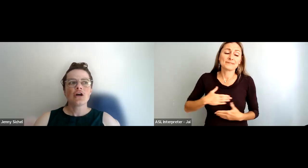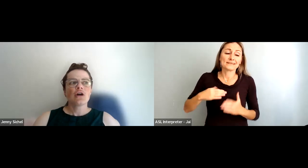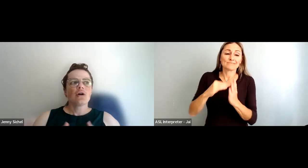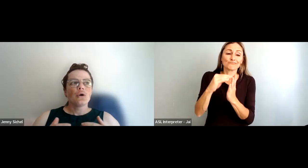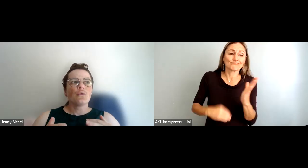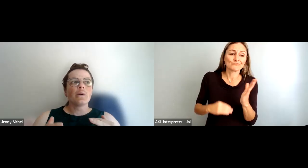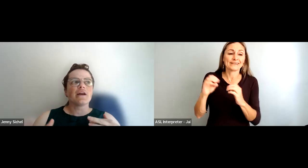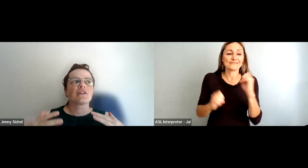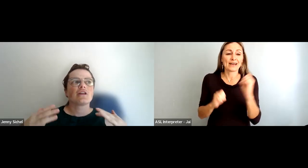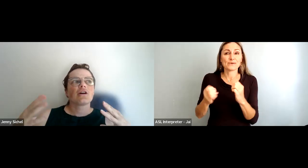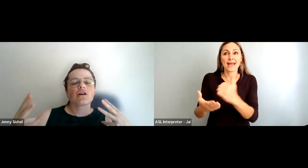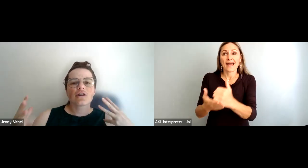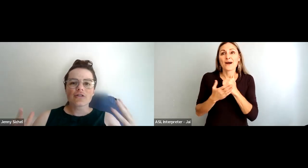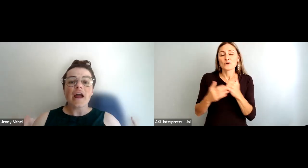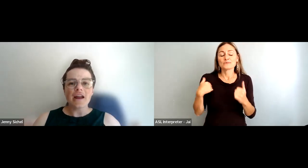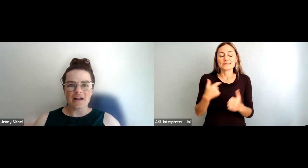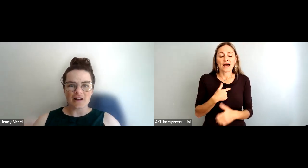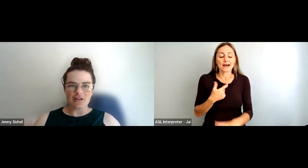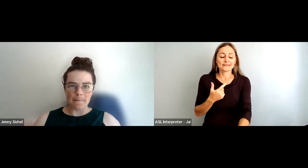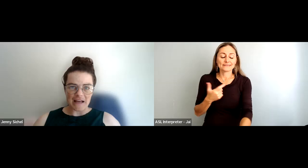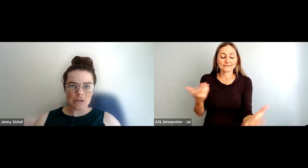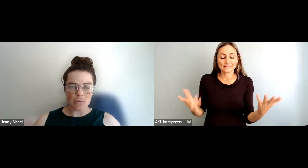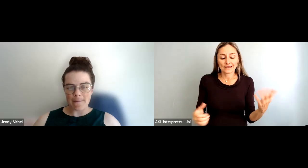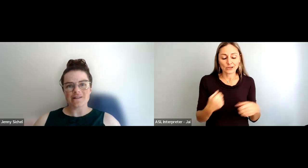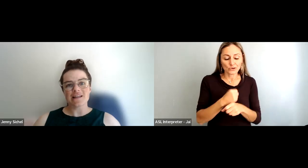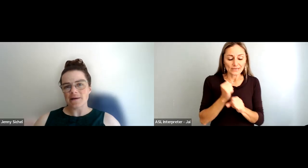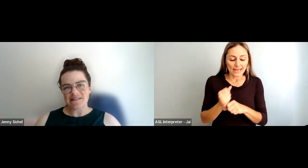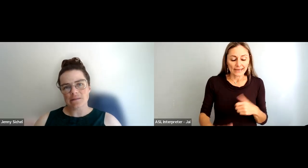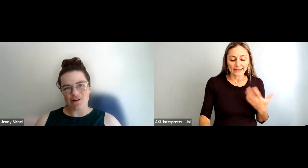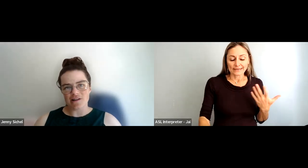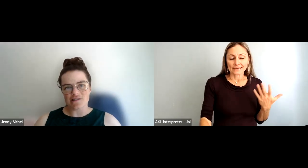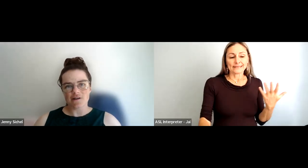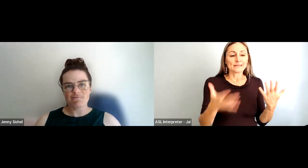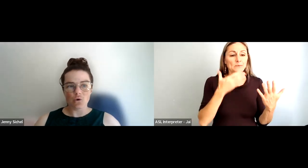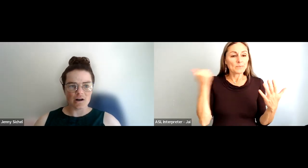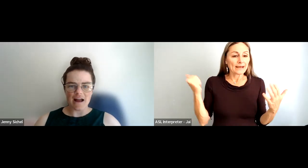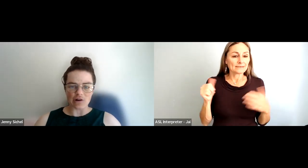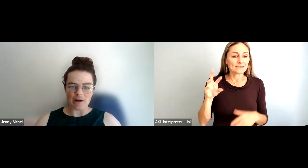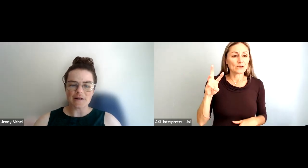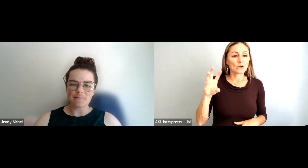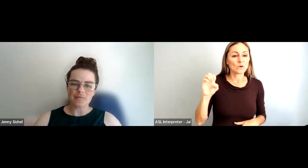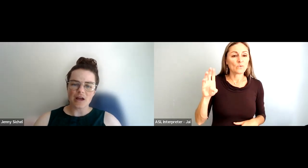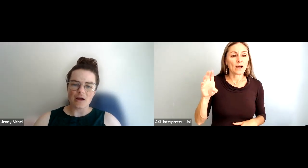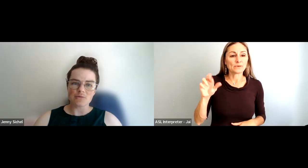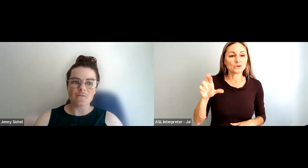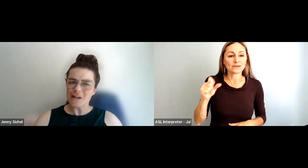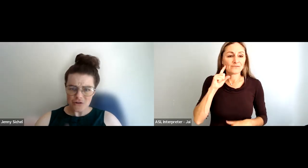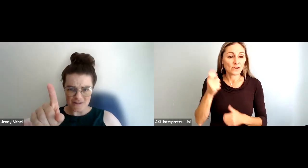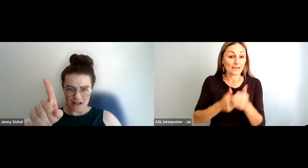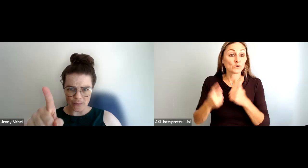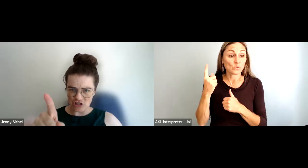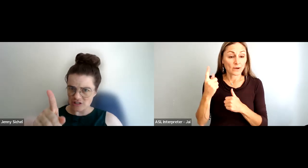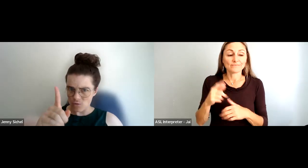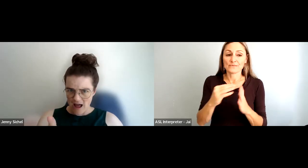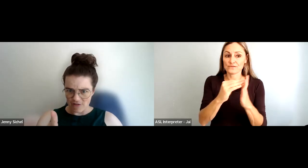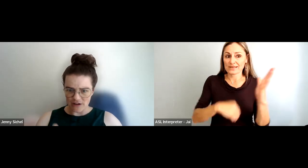us with creating the best webinars and the best experience for everybody. So fill out